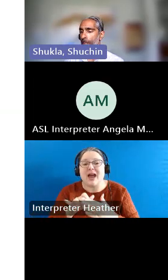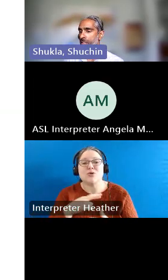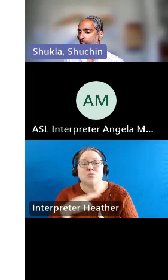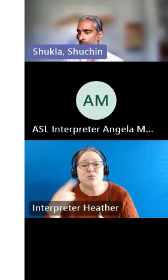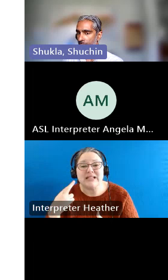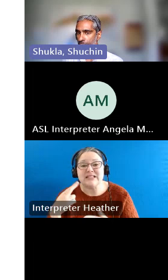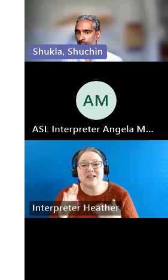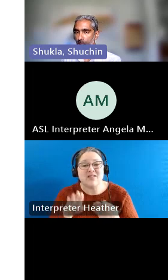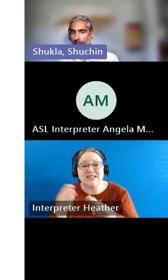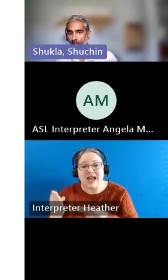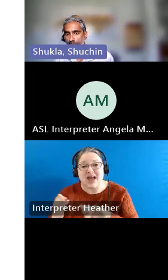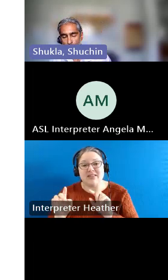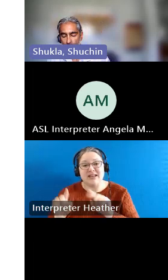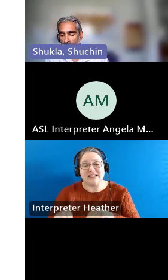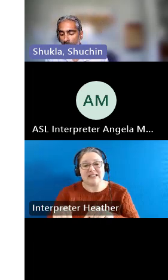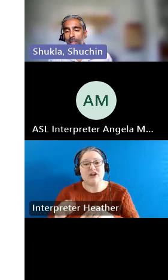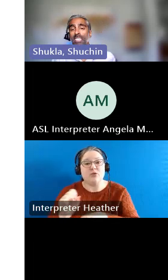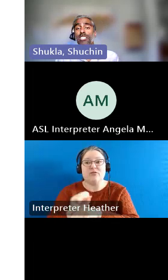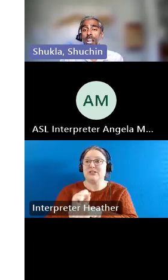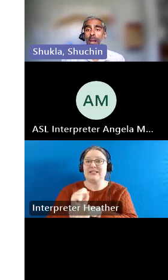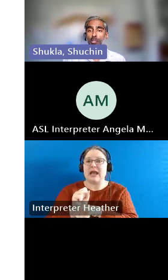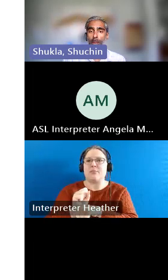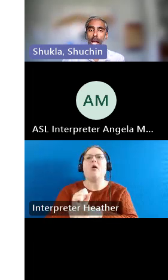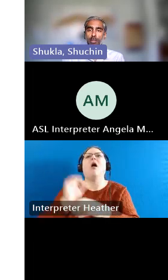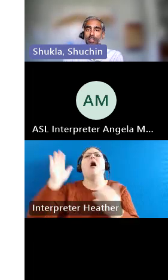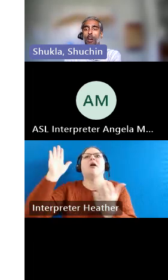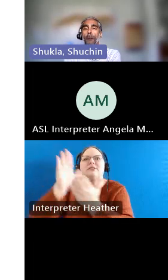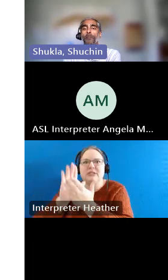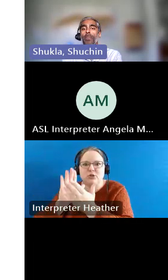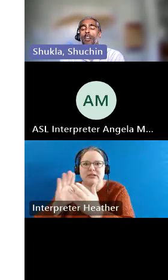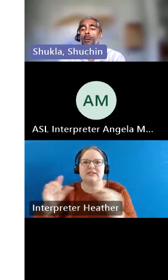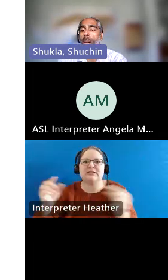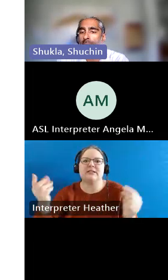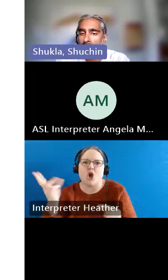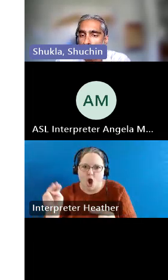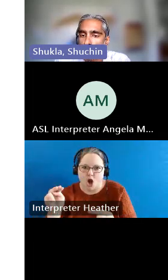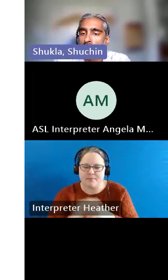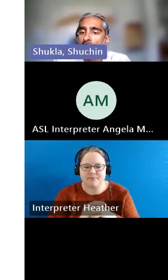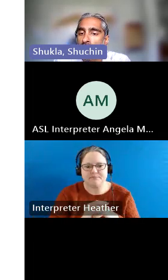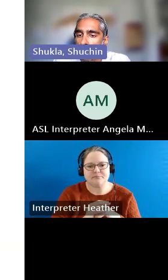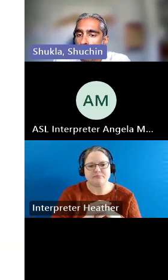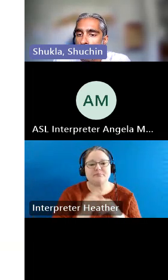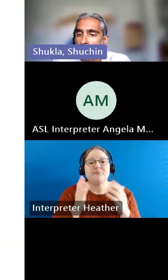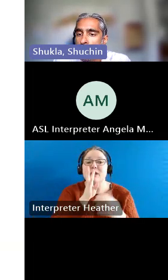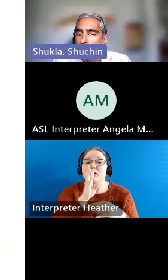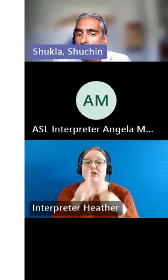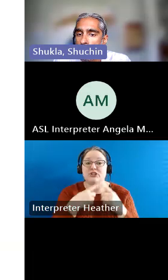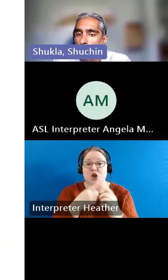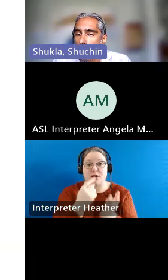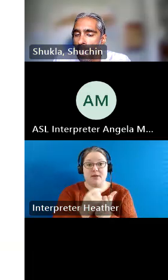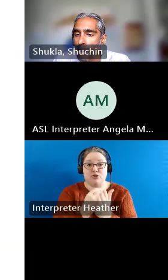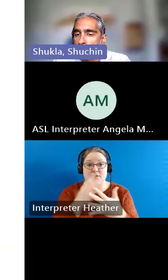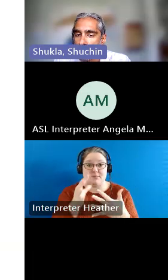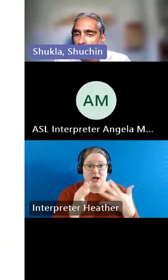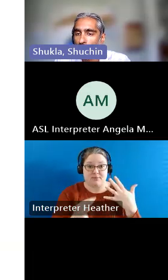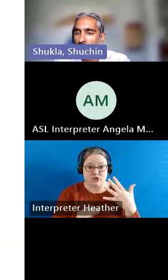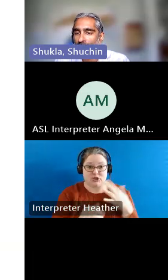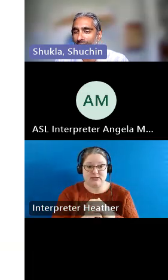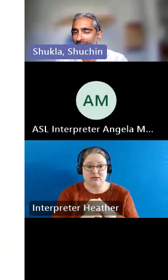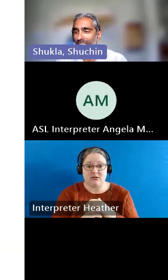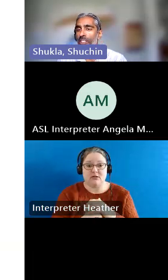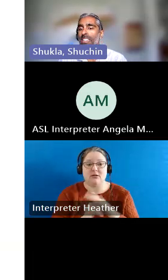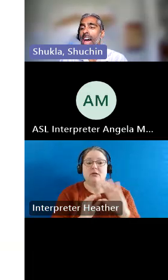and death is very much decreased after stabilizing. So let's talk about treatment options. So Medications are very, all